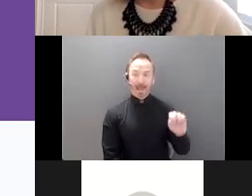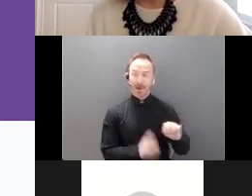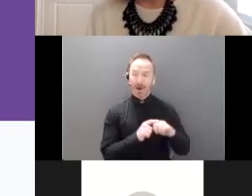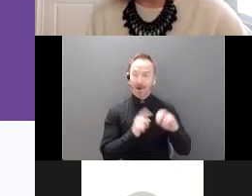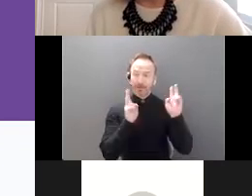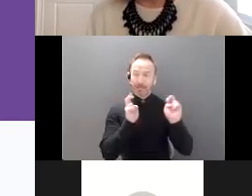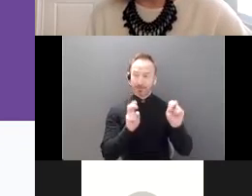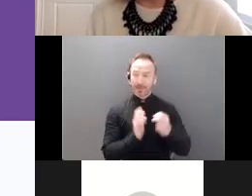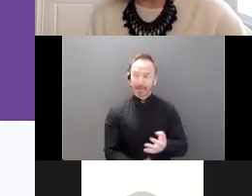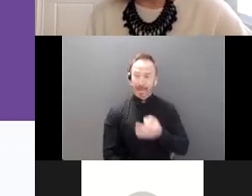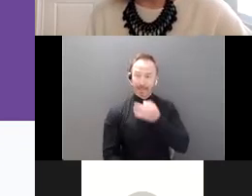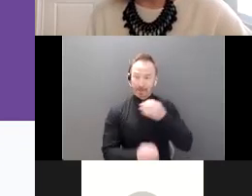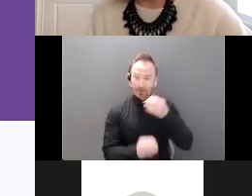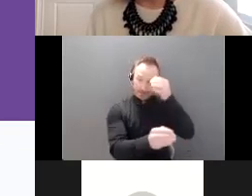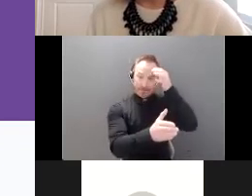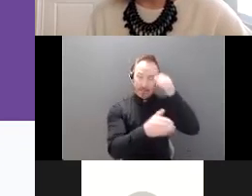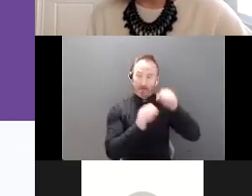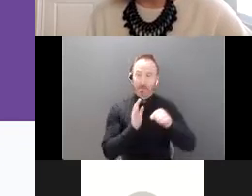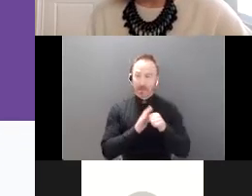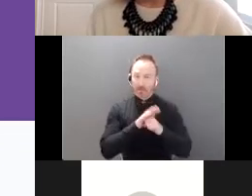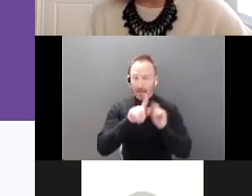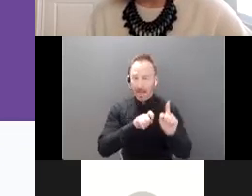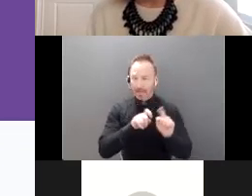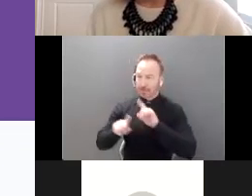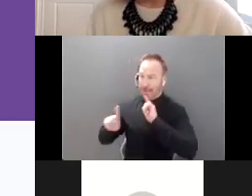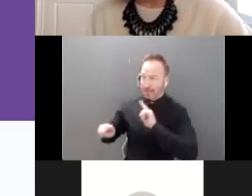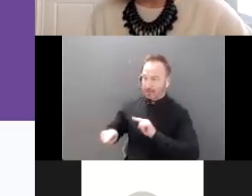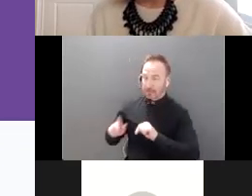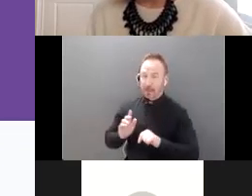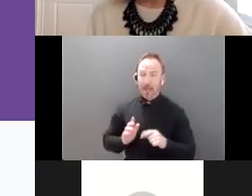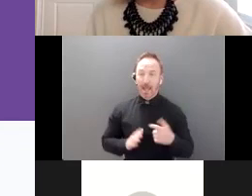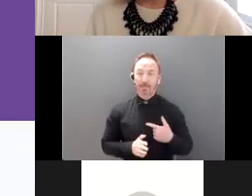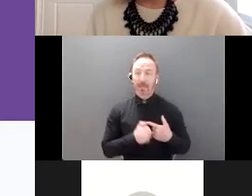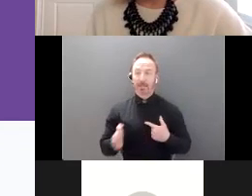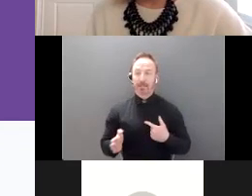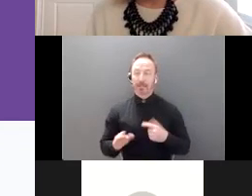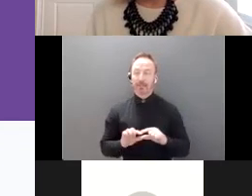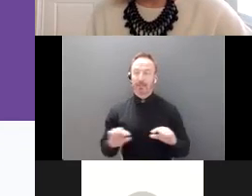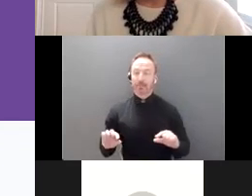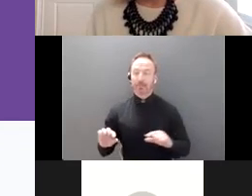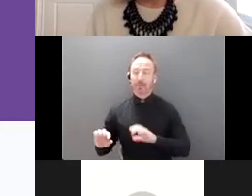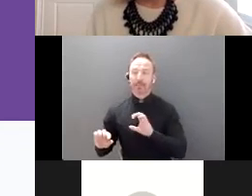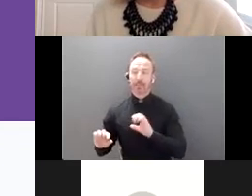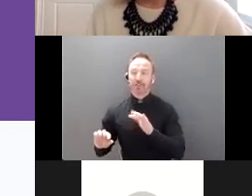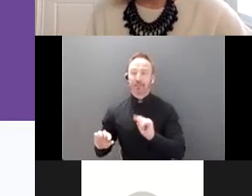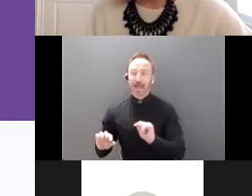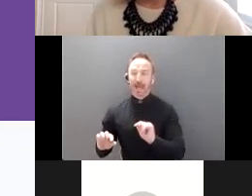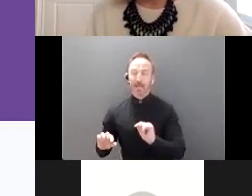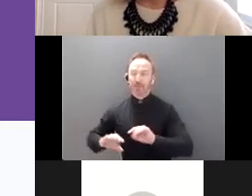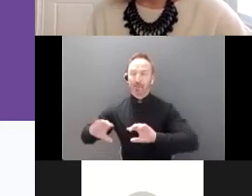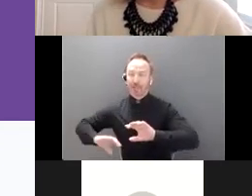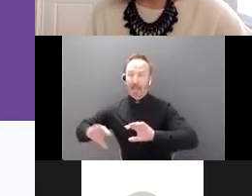the webinar. And then, of course, please use the chat box for chats, not Q&A. I'll have a hard